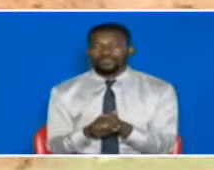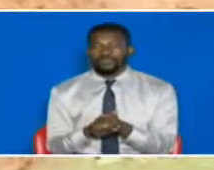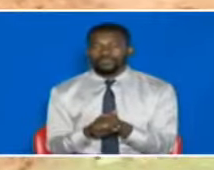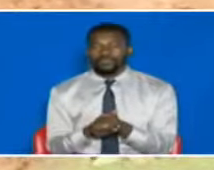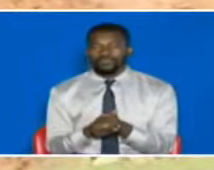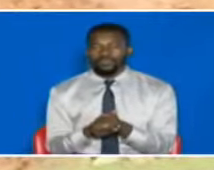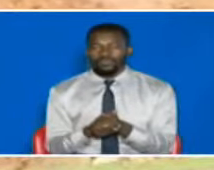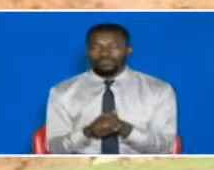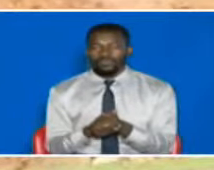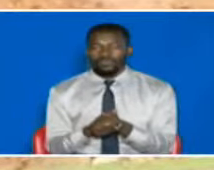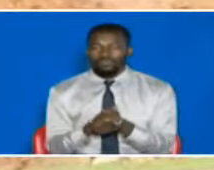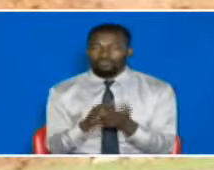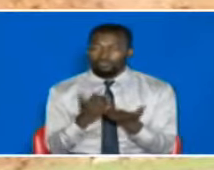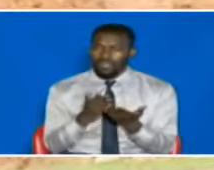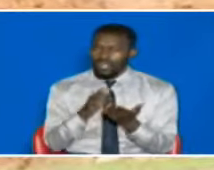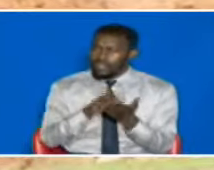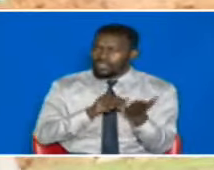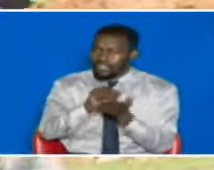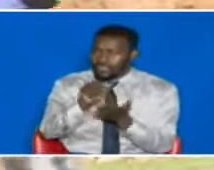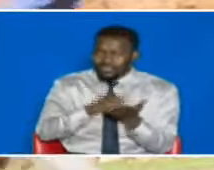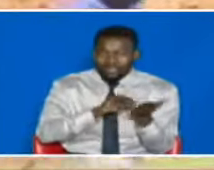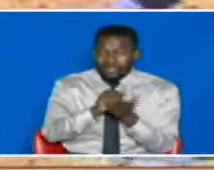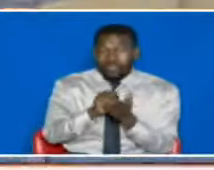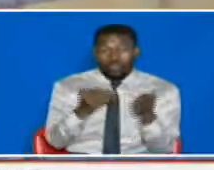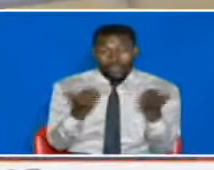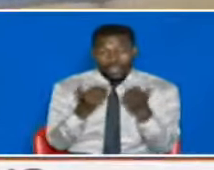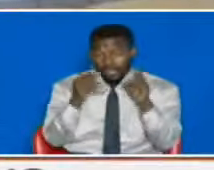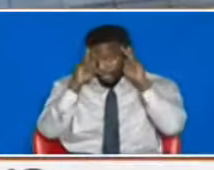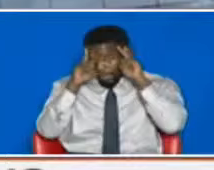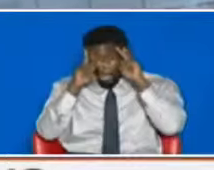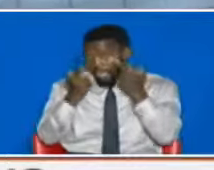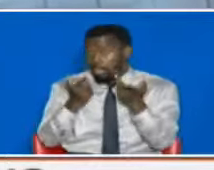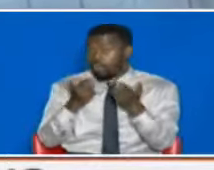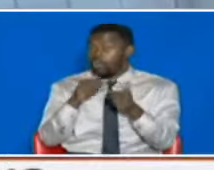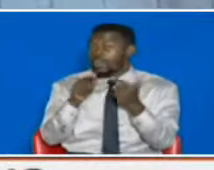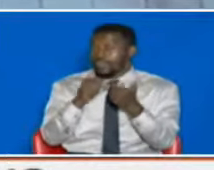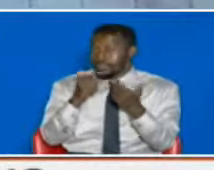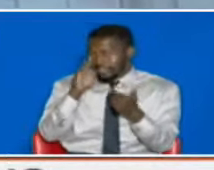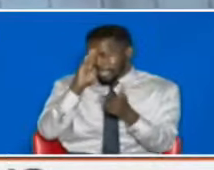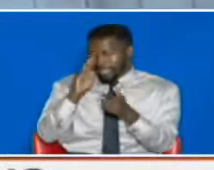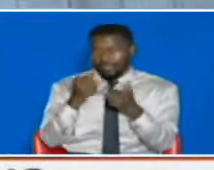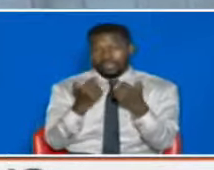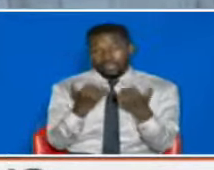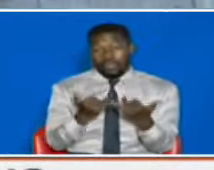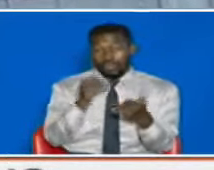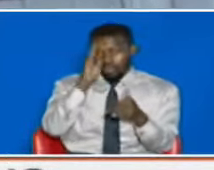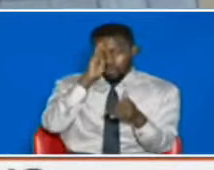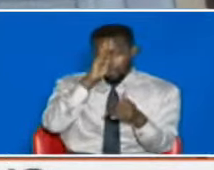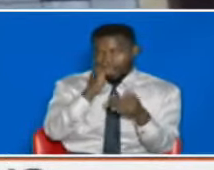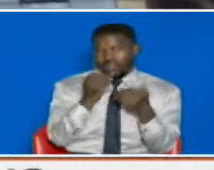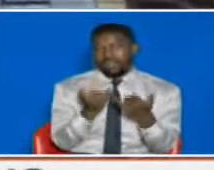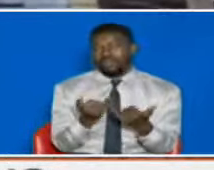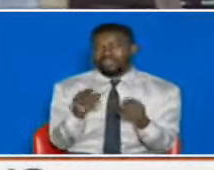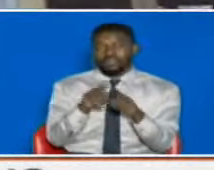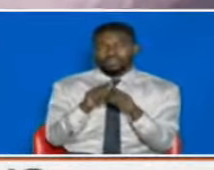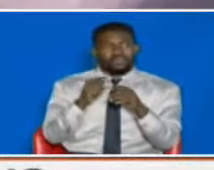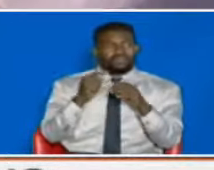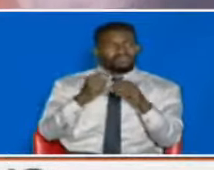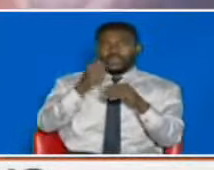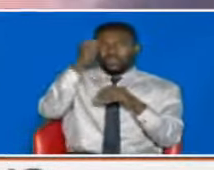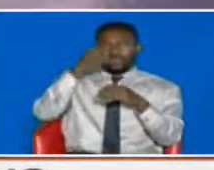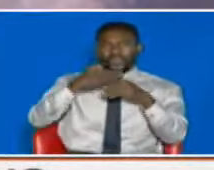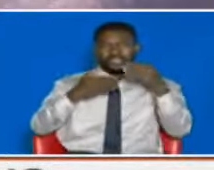A series of demolitions have been witnessed in Kakamega, but Sunday it was Bungoma's turn, with this blue multi-million four-story